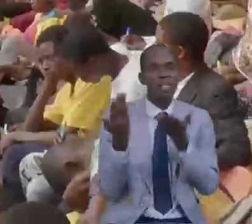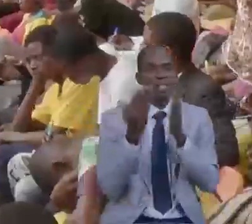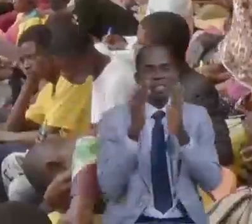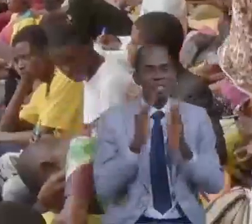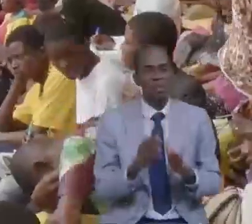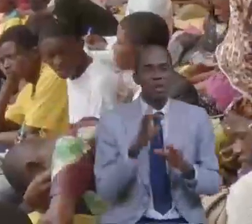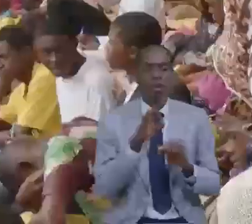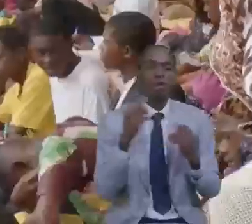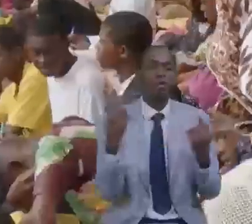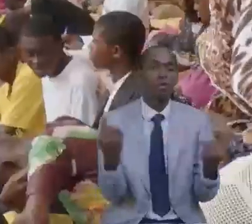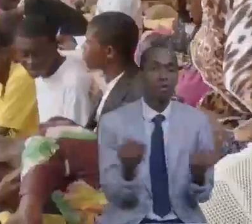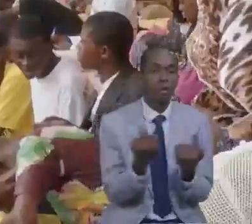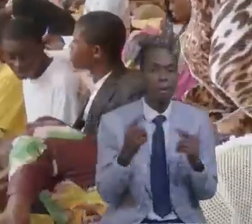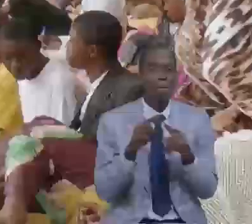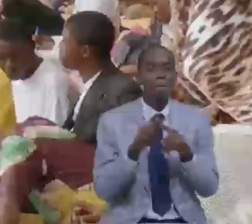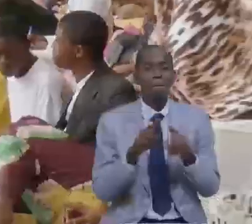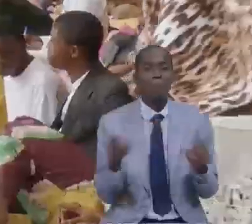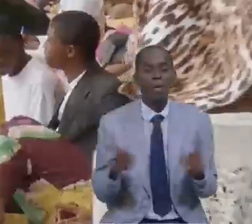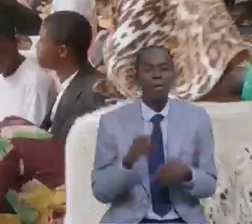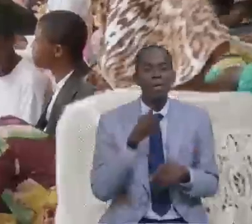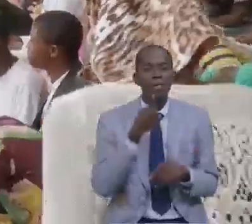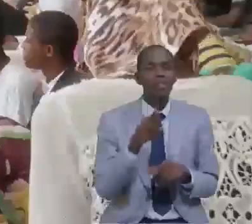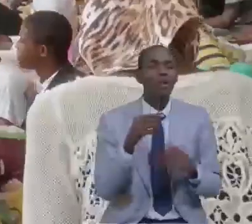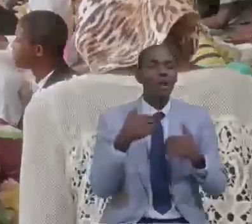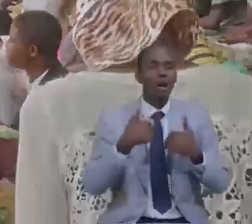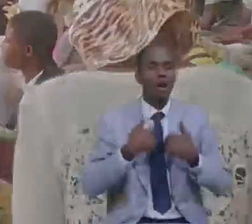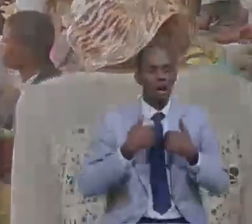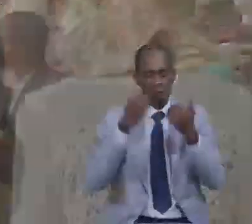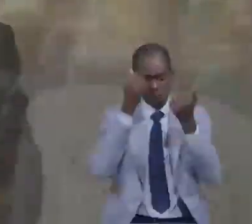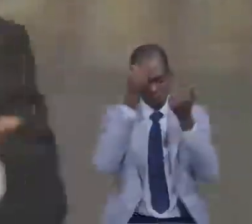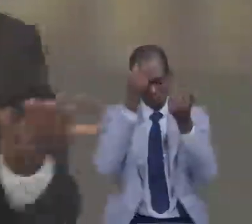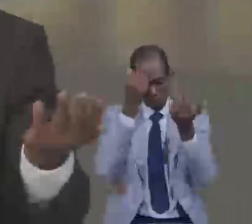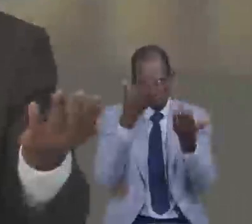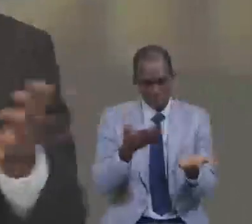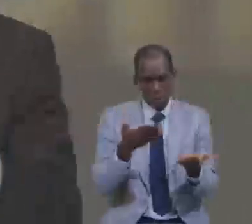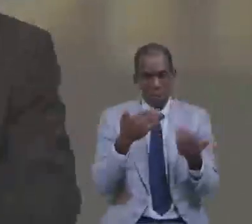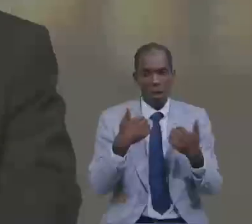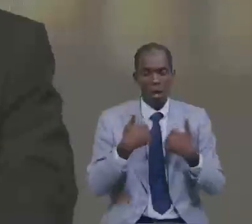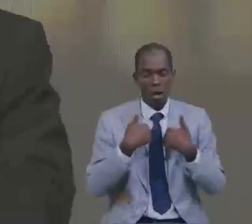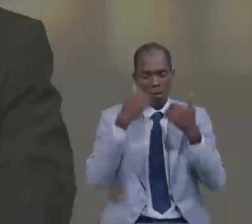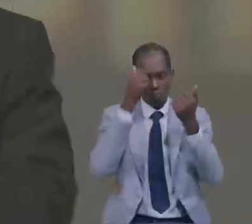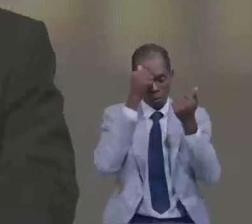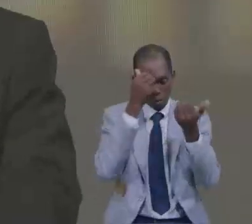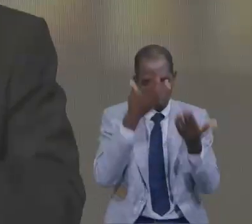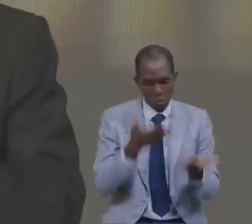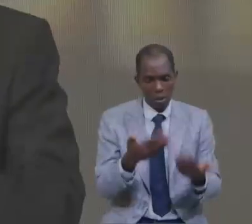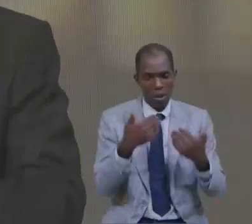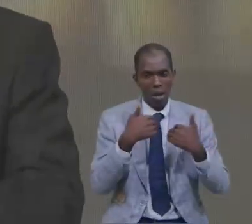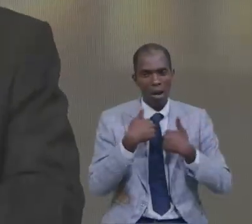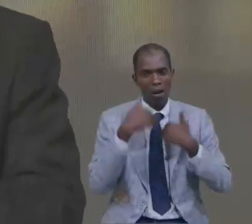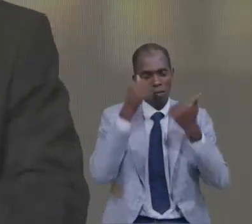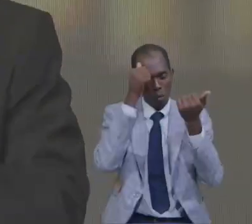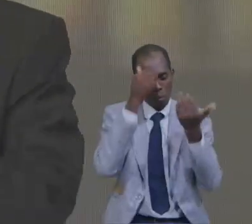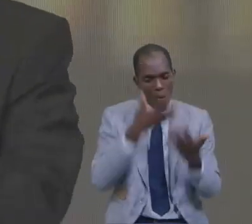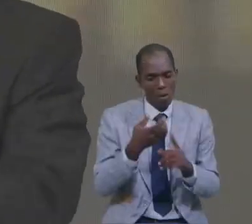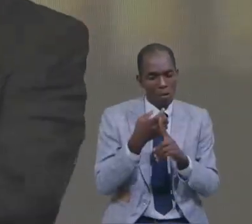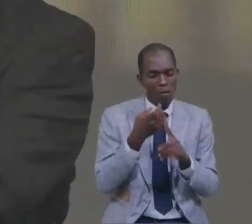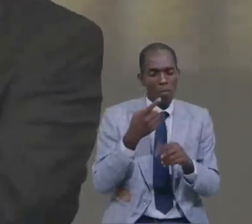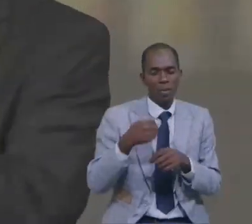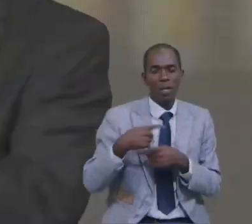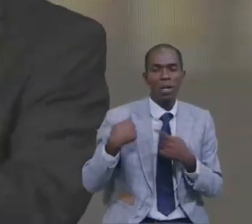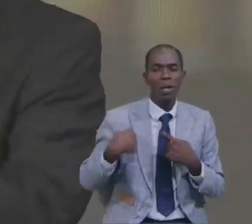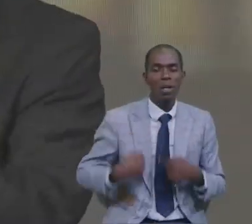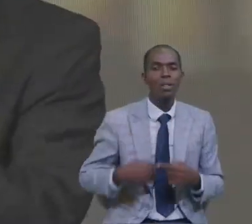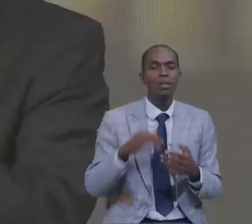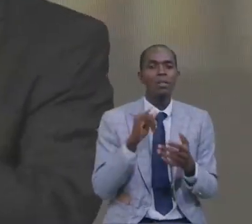obeyed from the heart that form of doctrine which was delivered you. The